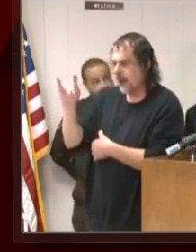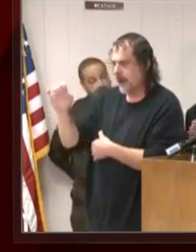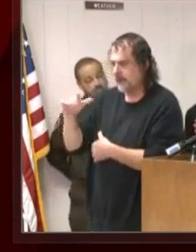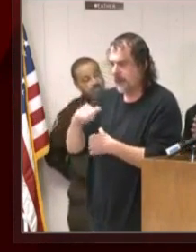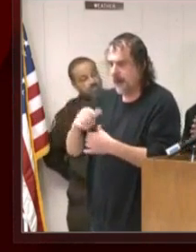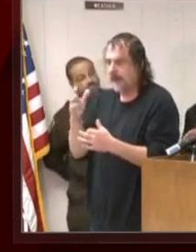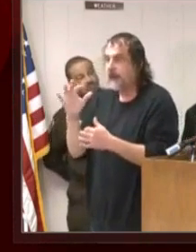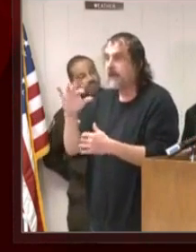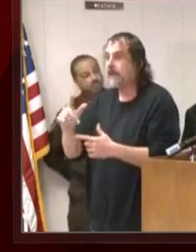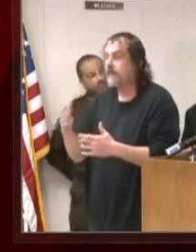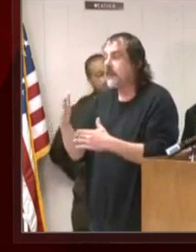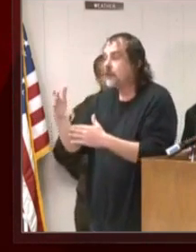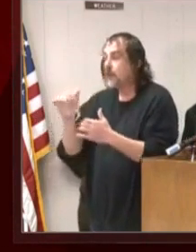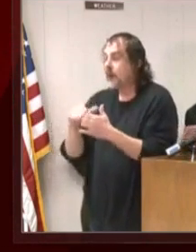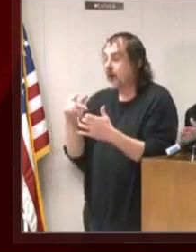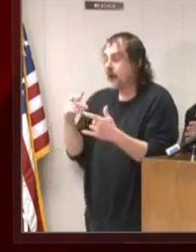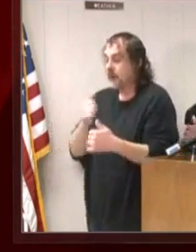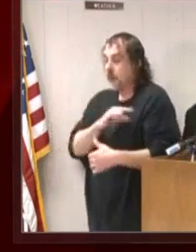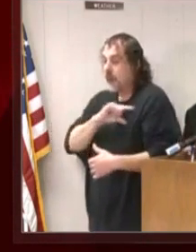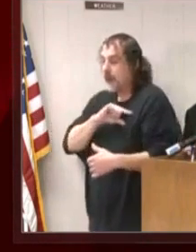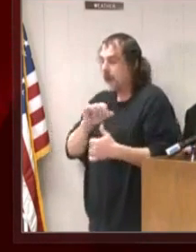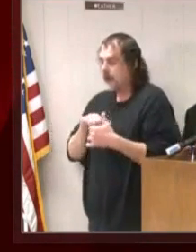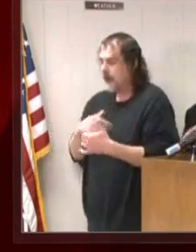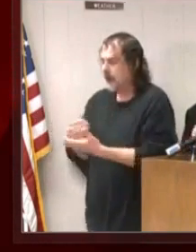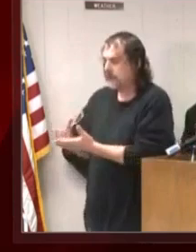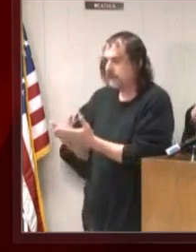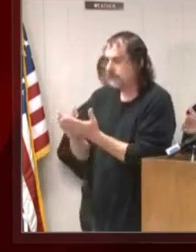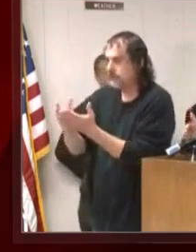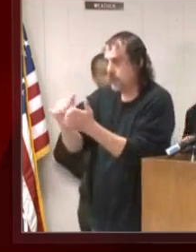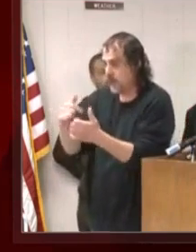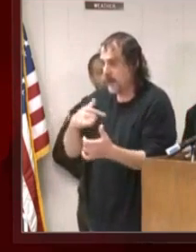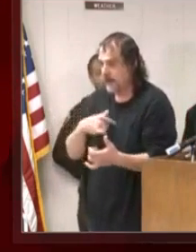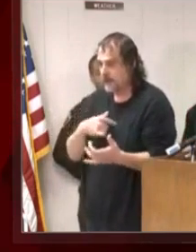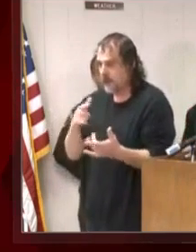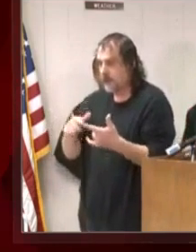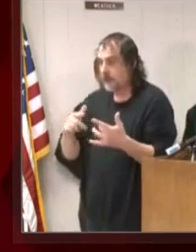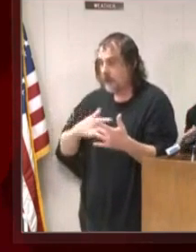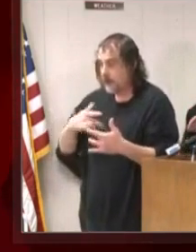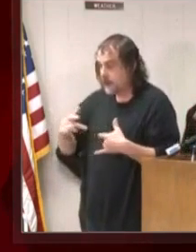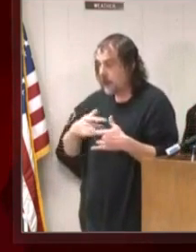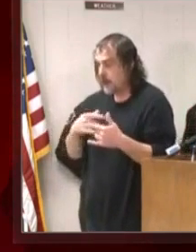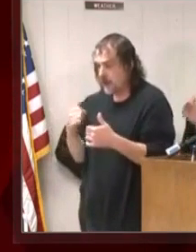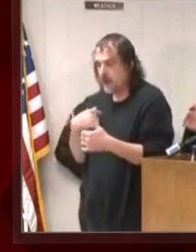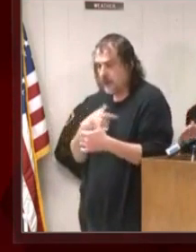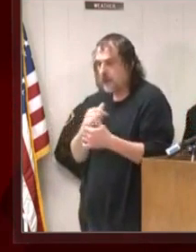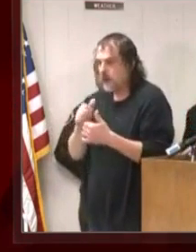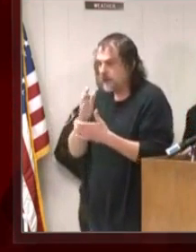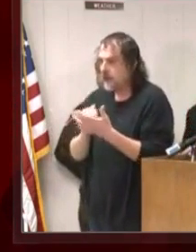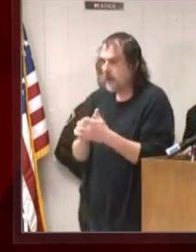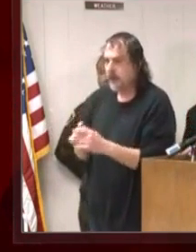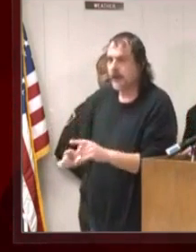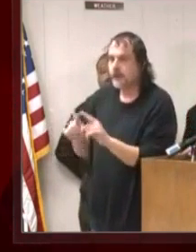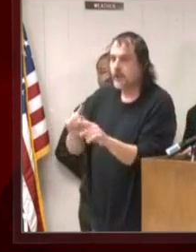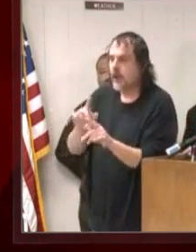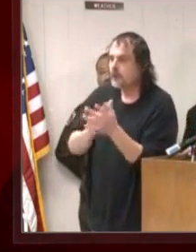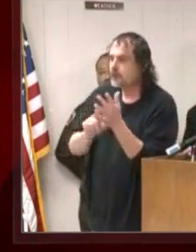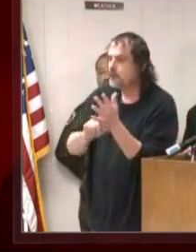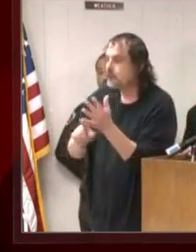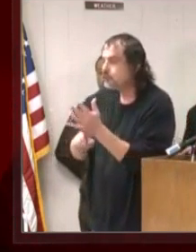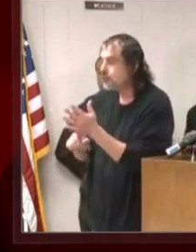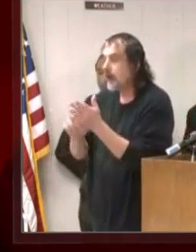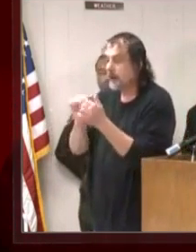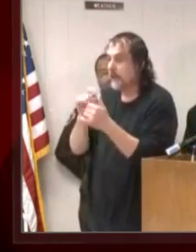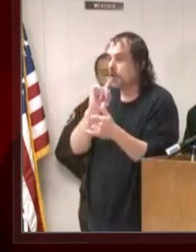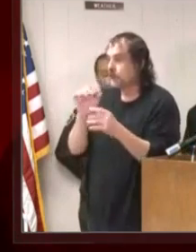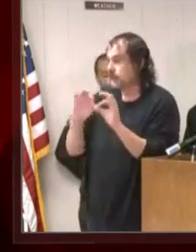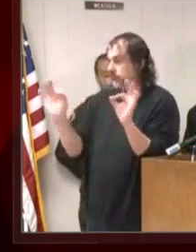out, and we know that at that time there were some concerns. And so every time there has been a concern, someone has gone to check on that.